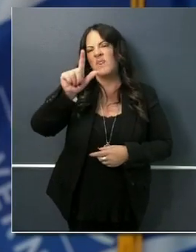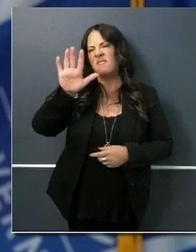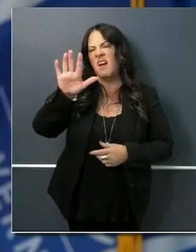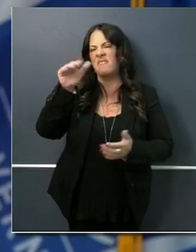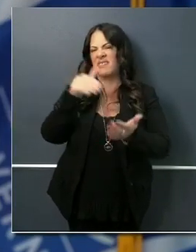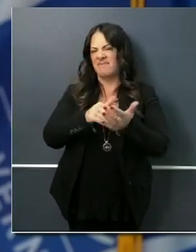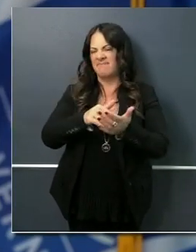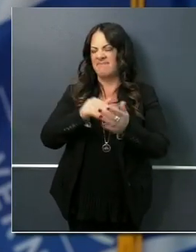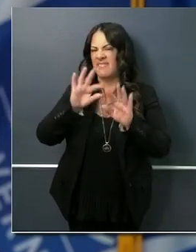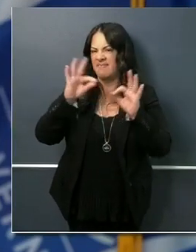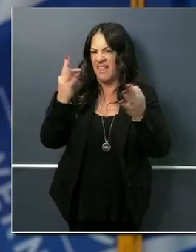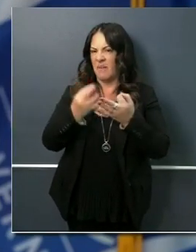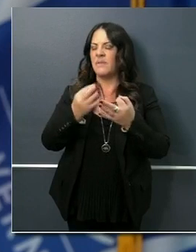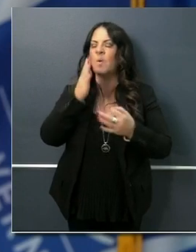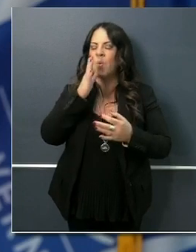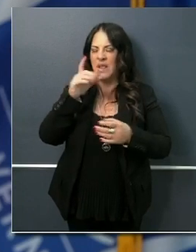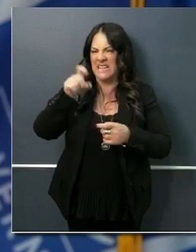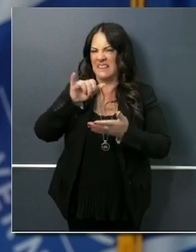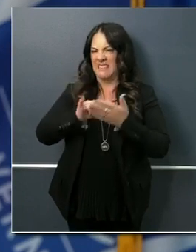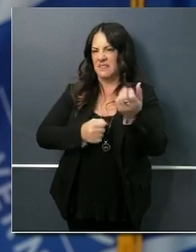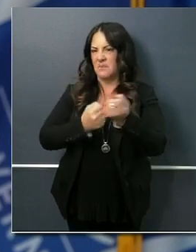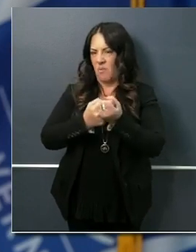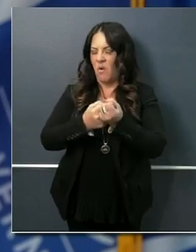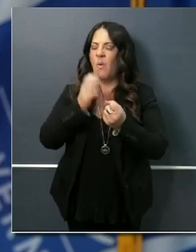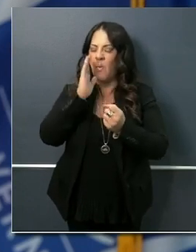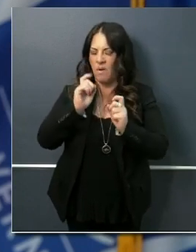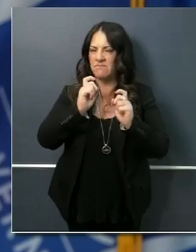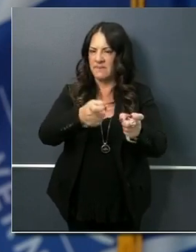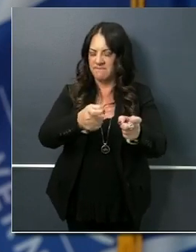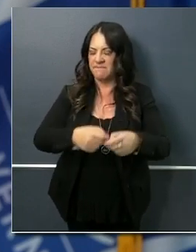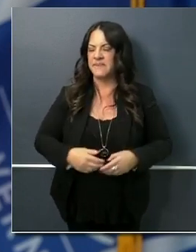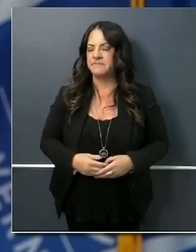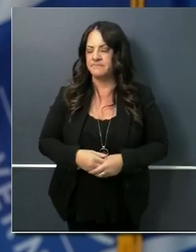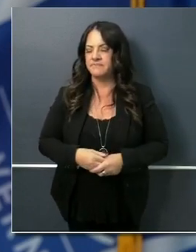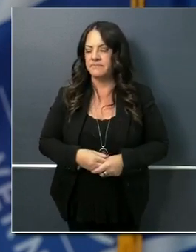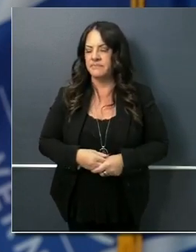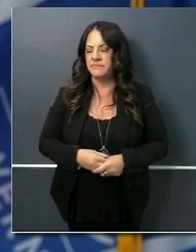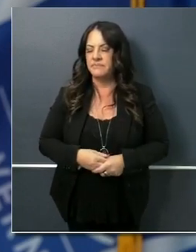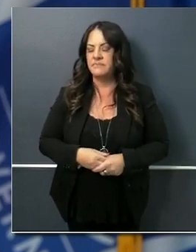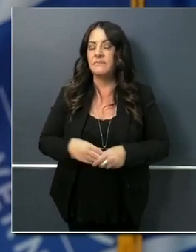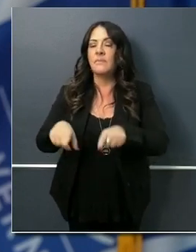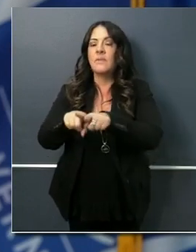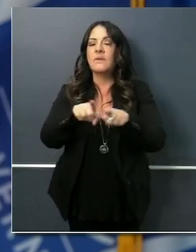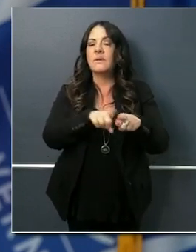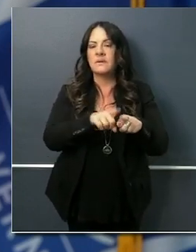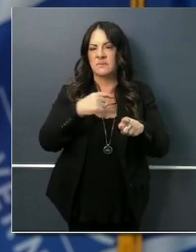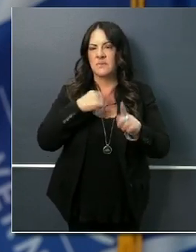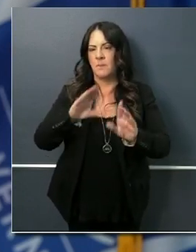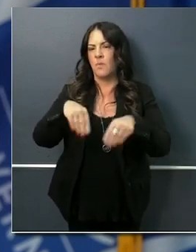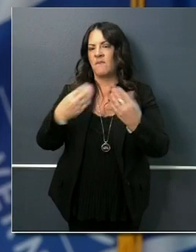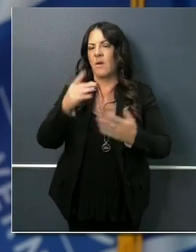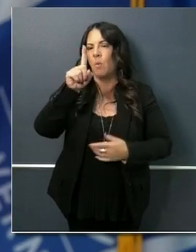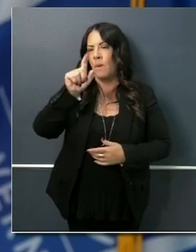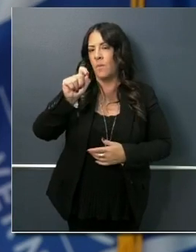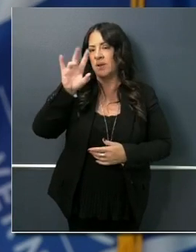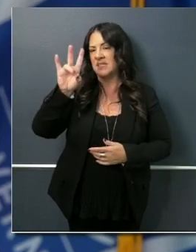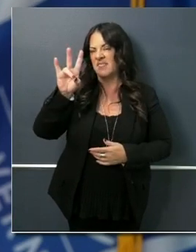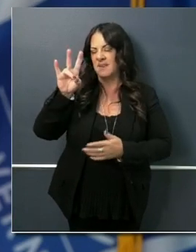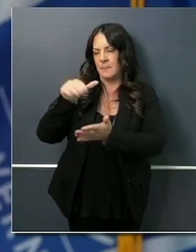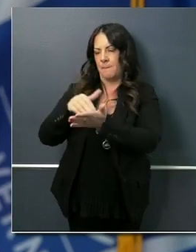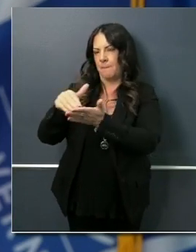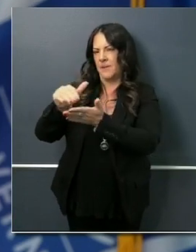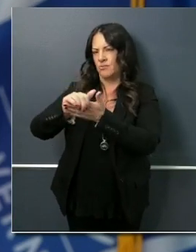families will be served in this capacity and support. And finally, I'll mention that we are also providing the $1.7